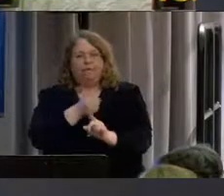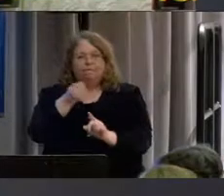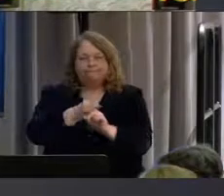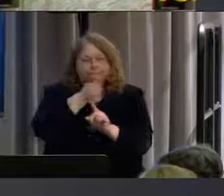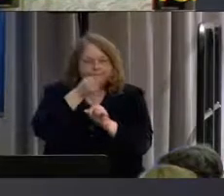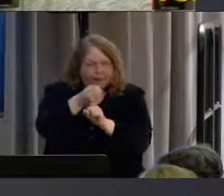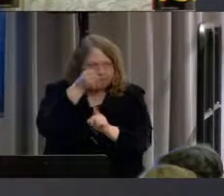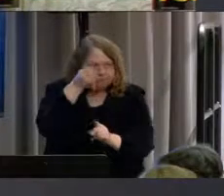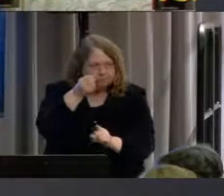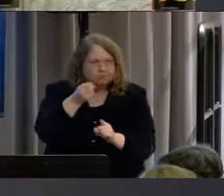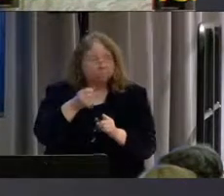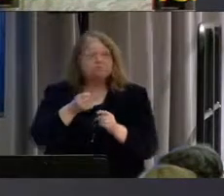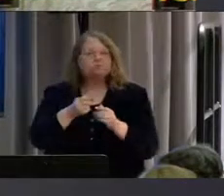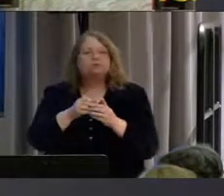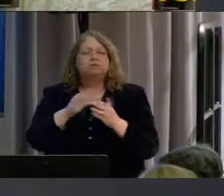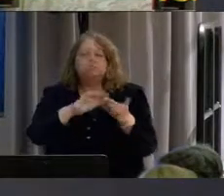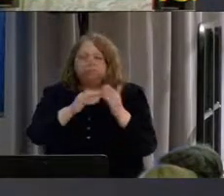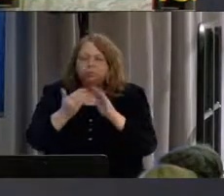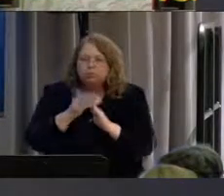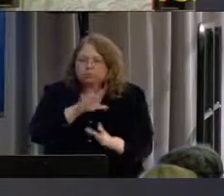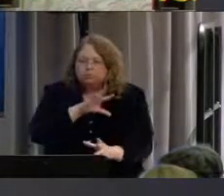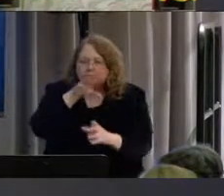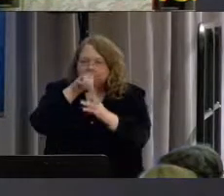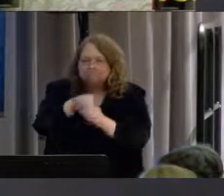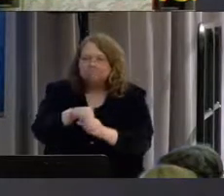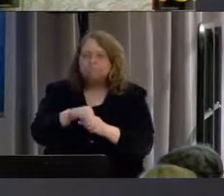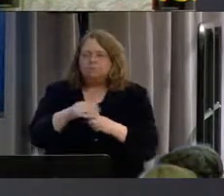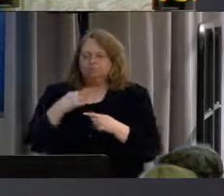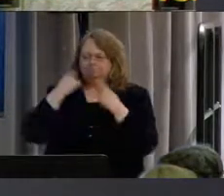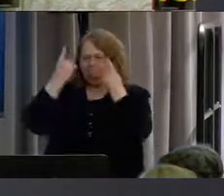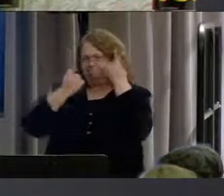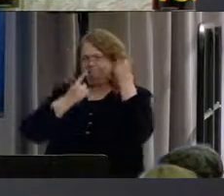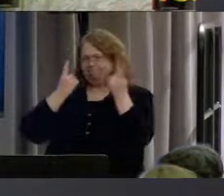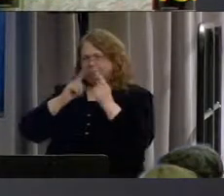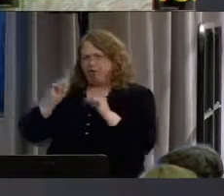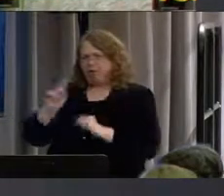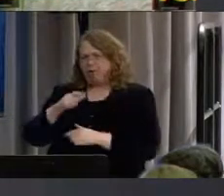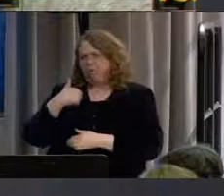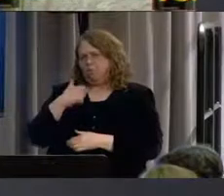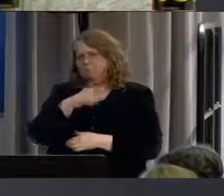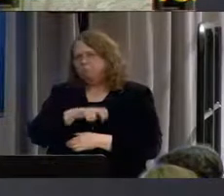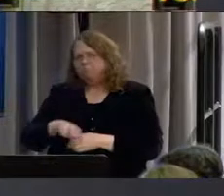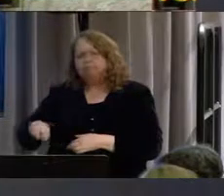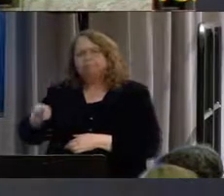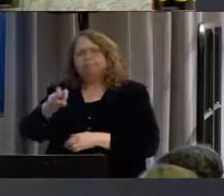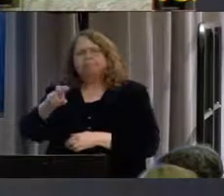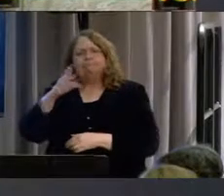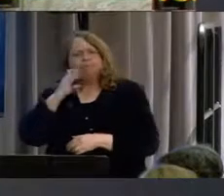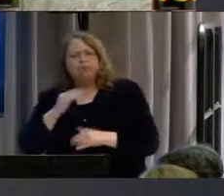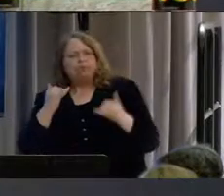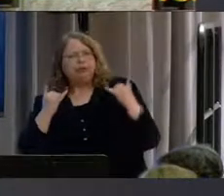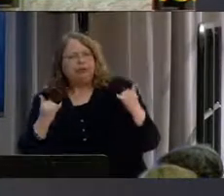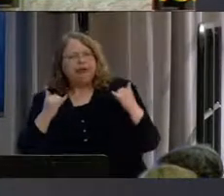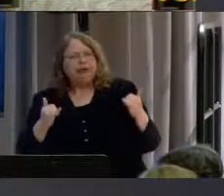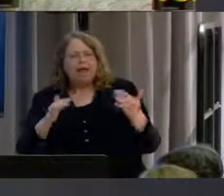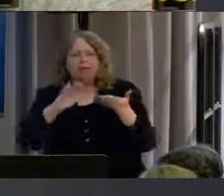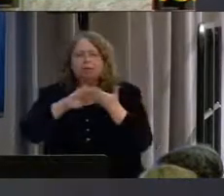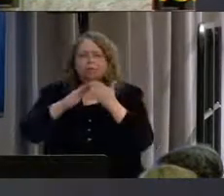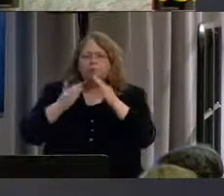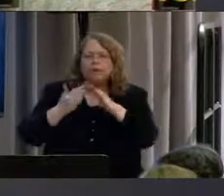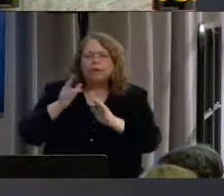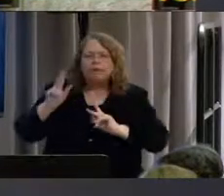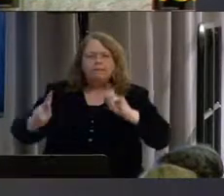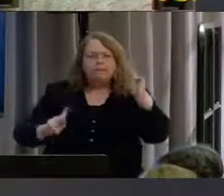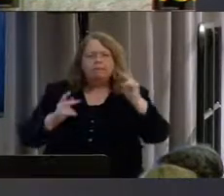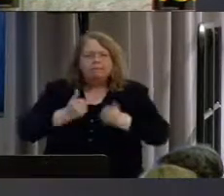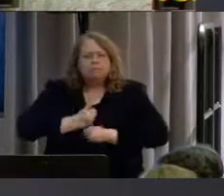community engagement. And as I think about where we travel today, community voices and